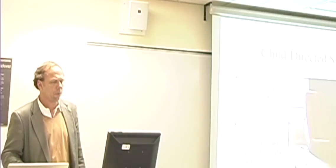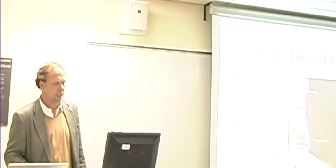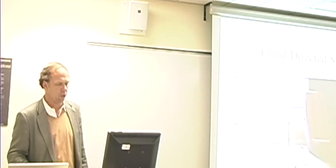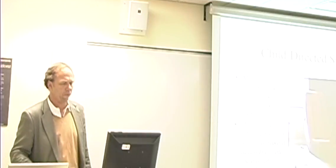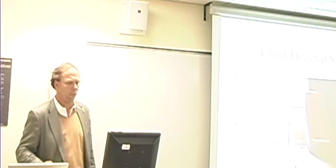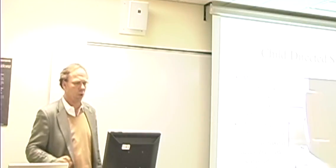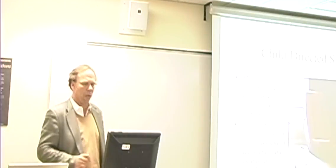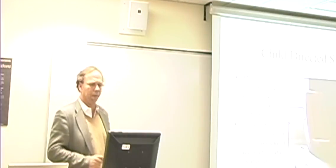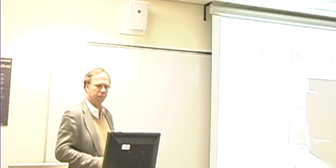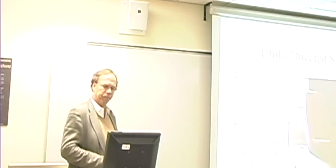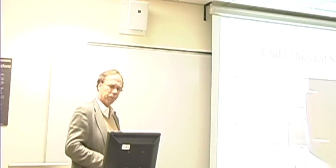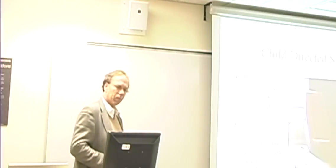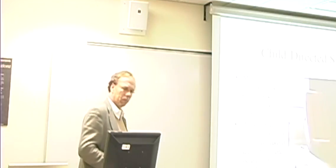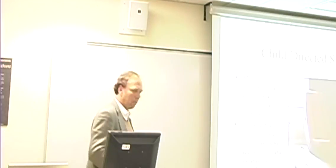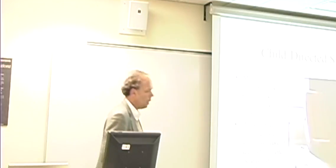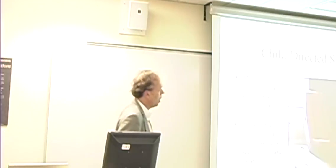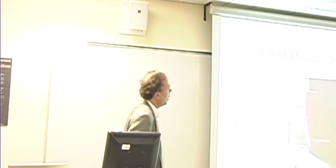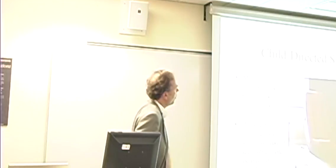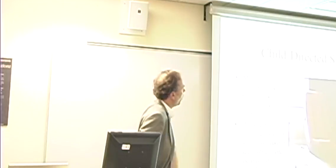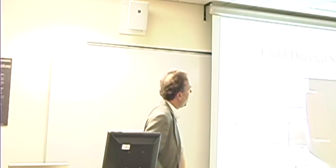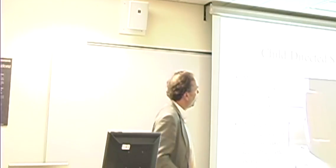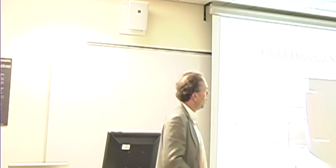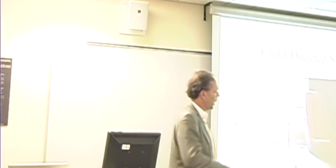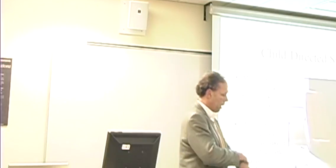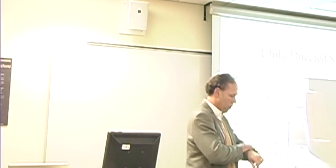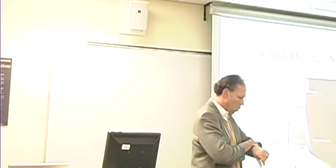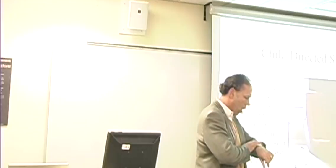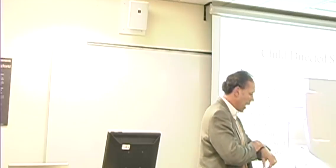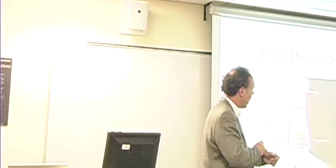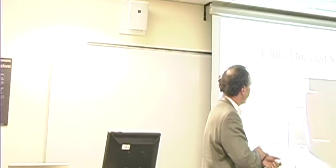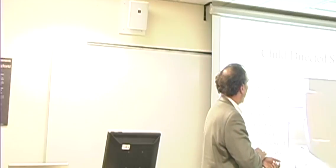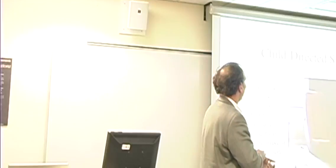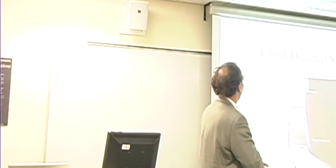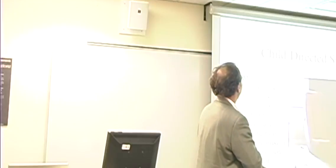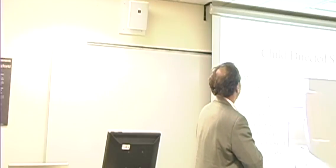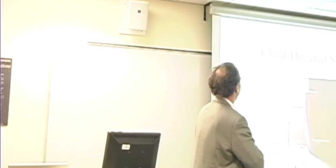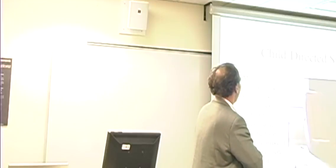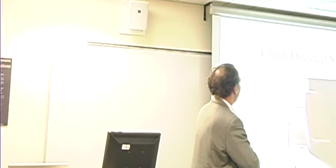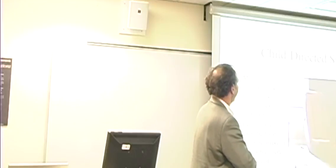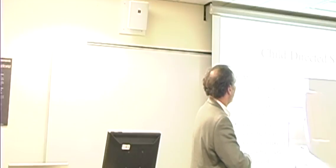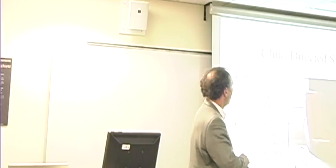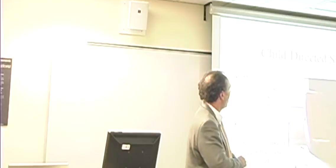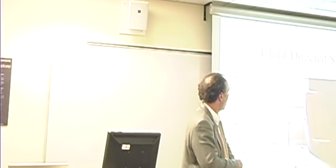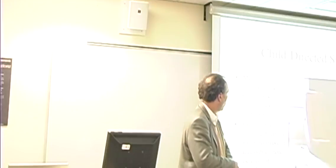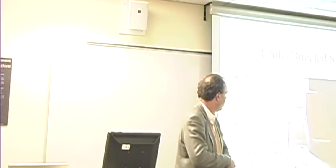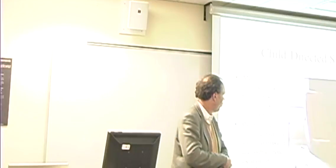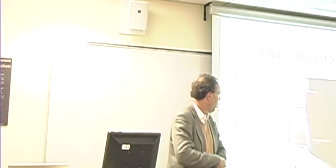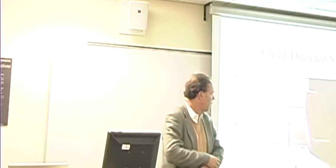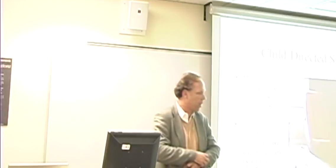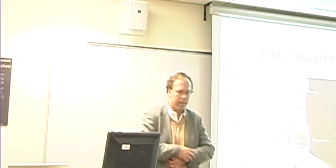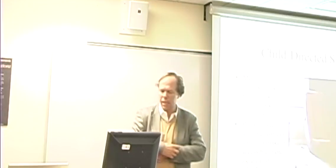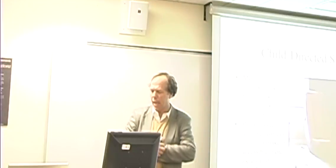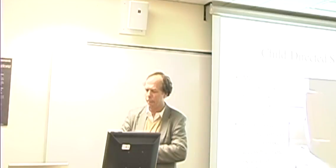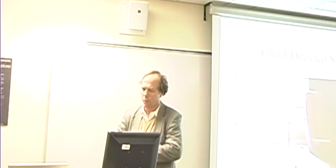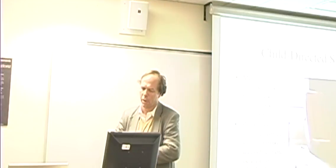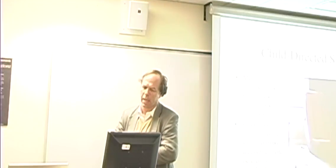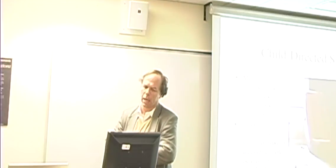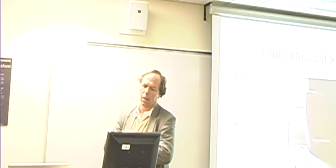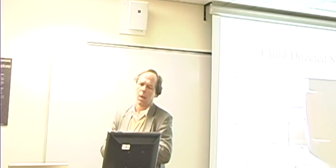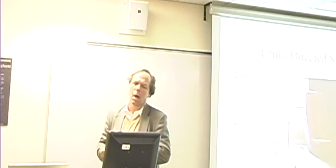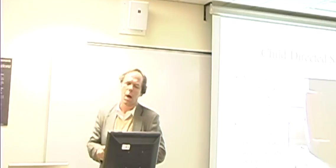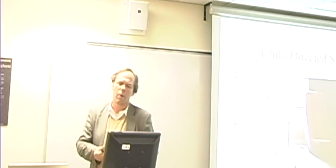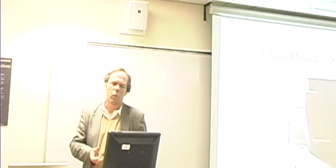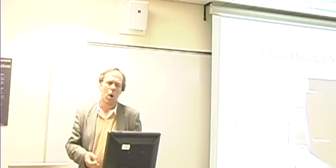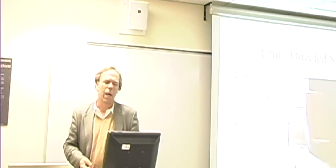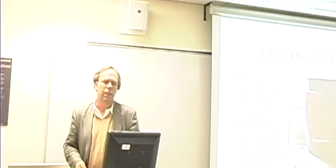eliciting repetition from the child. So here, looking more at child-directed signing, I want to show you some examples